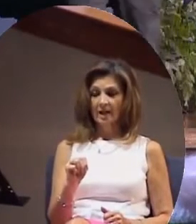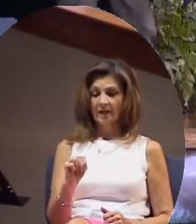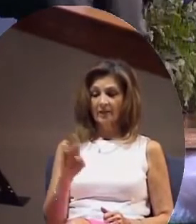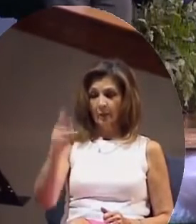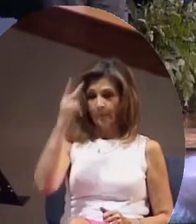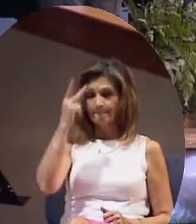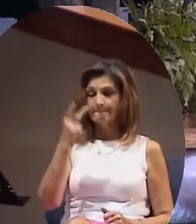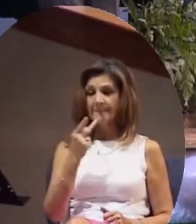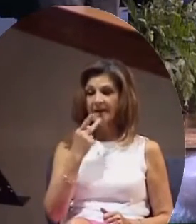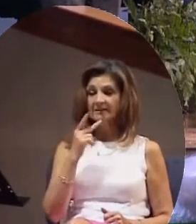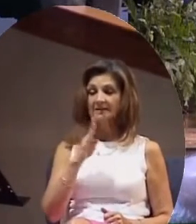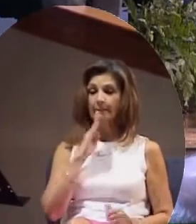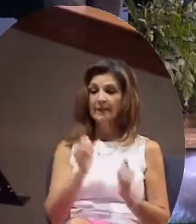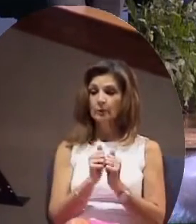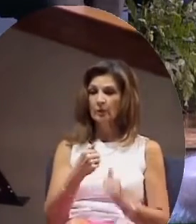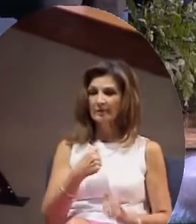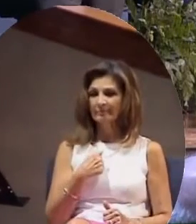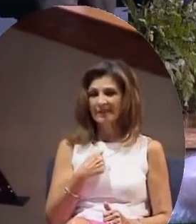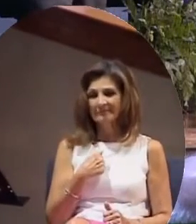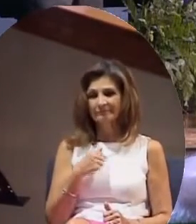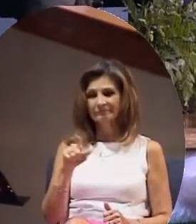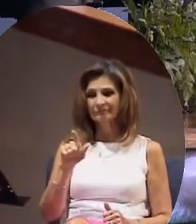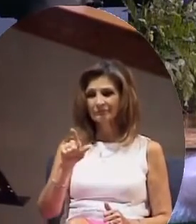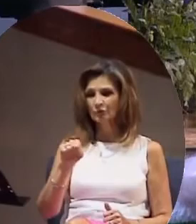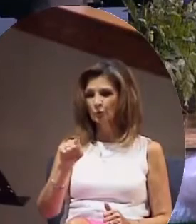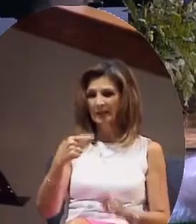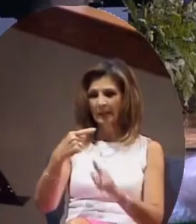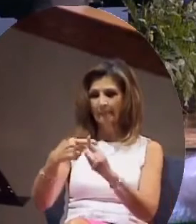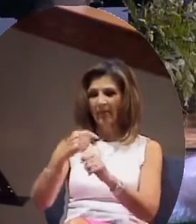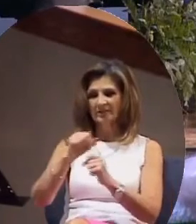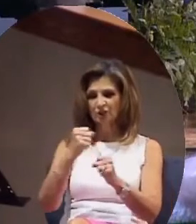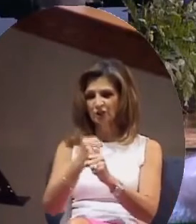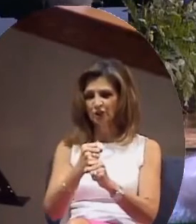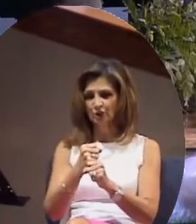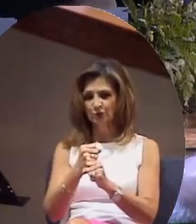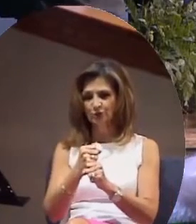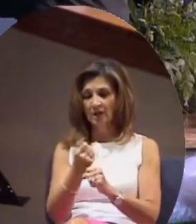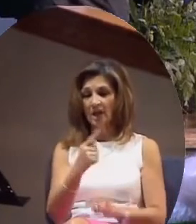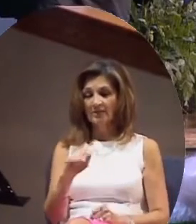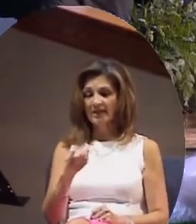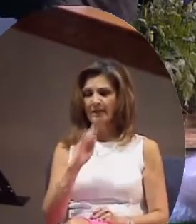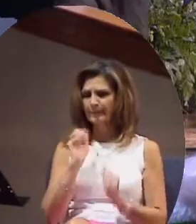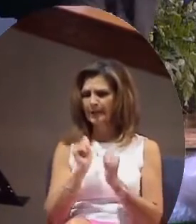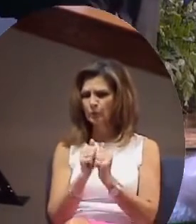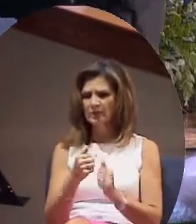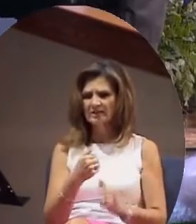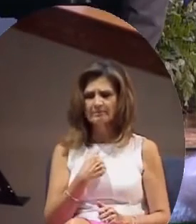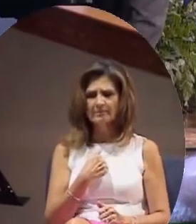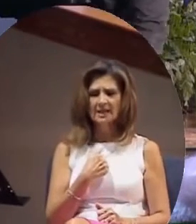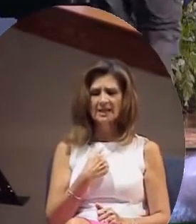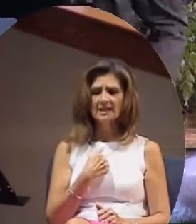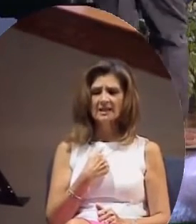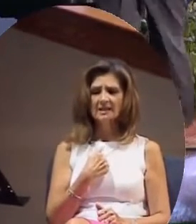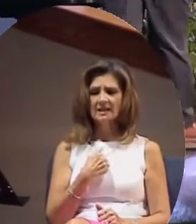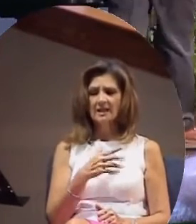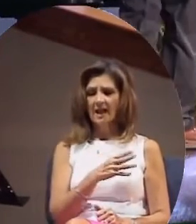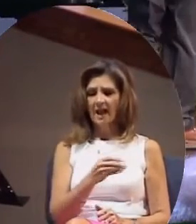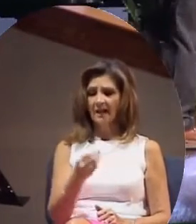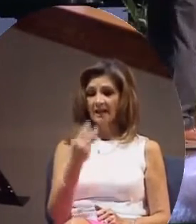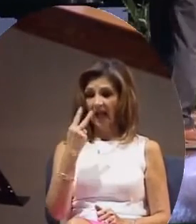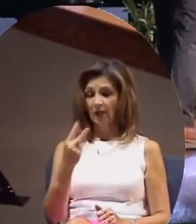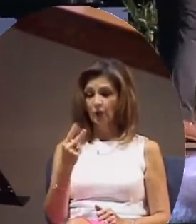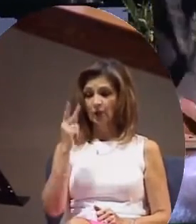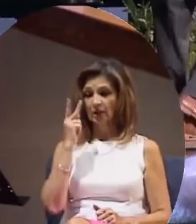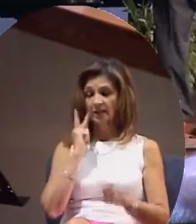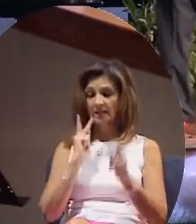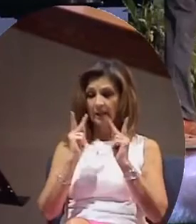their parents have been with me for 20 plus years, and they have been with me, and I looked and saw the folk,